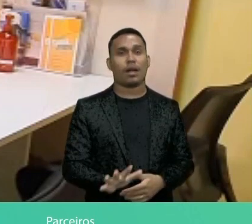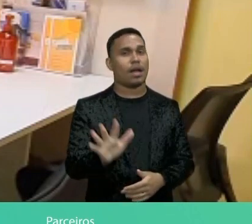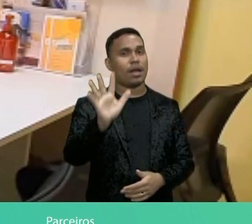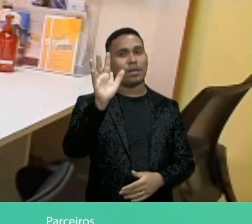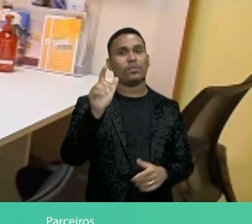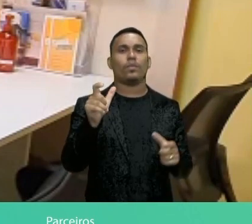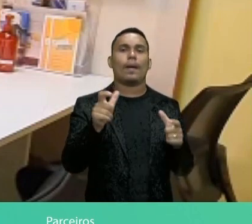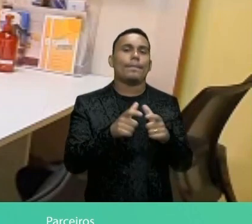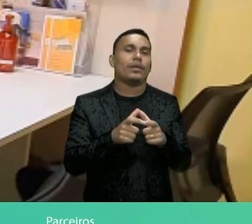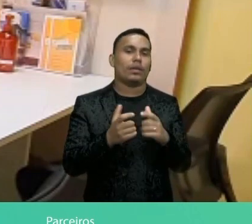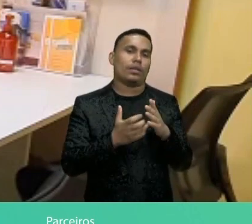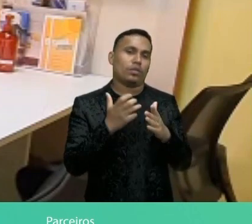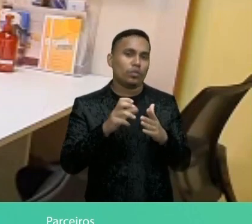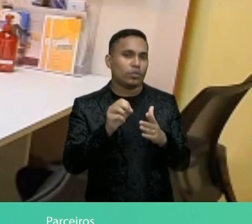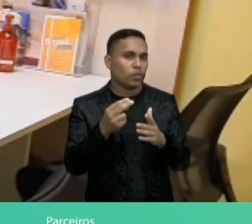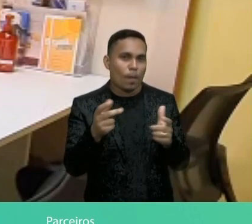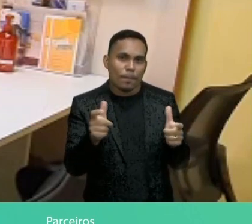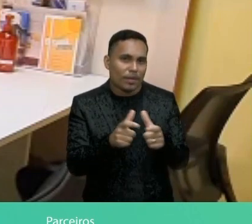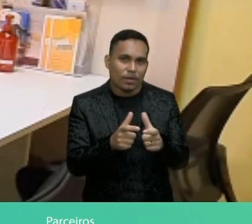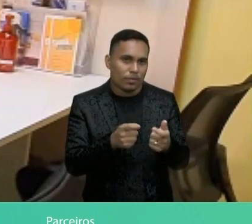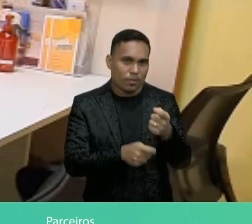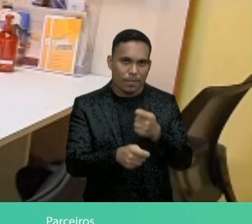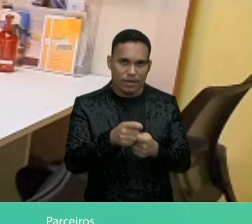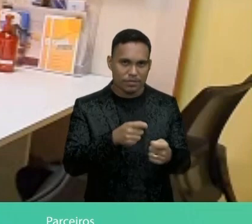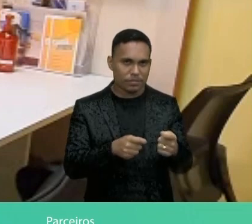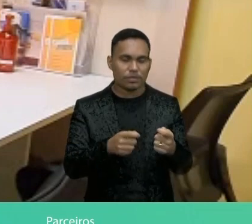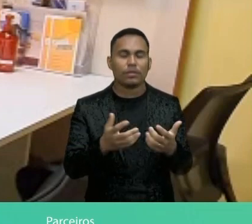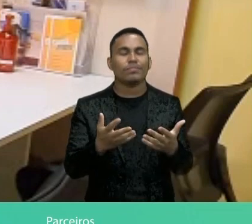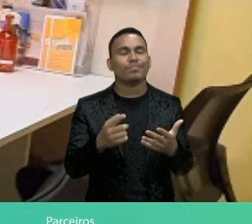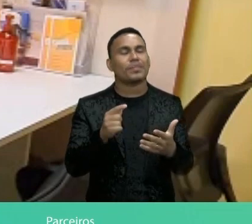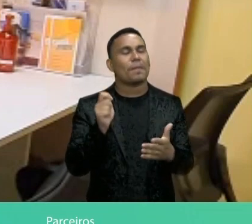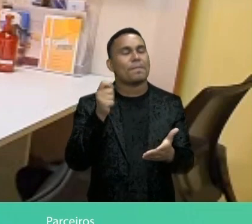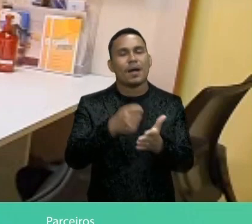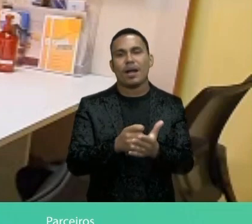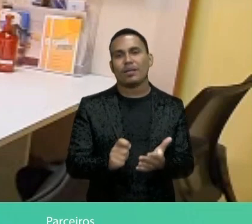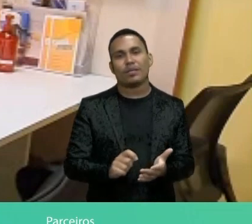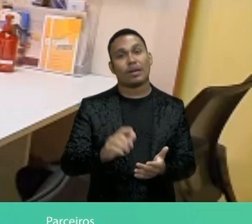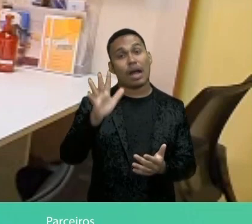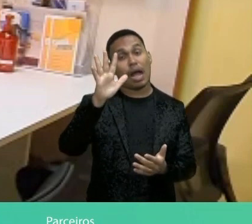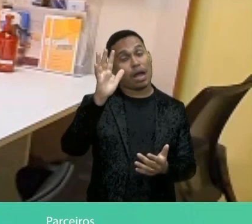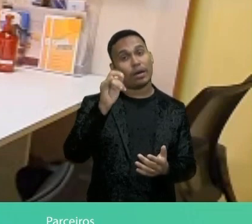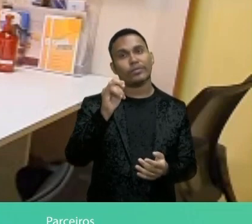talking about something more expensive than a major